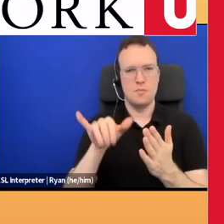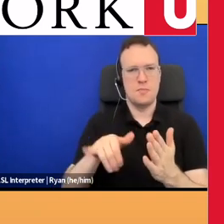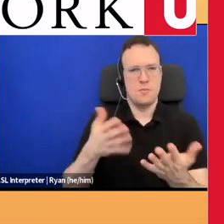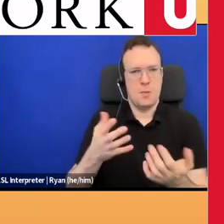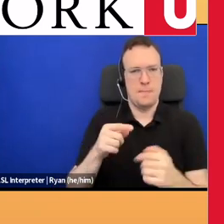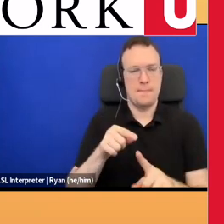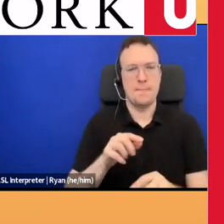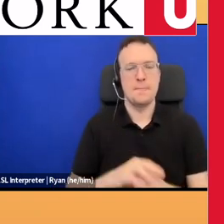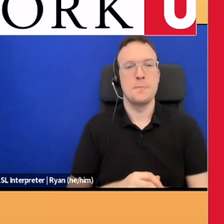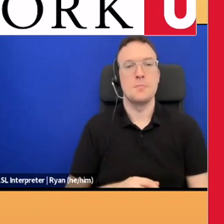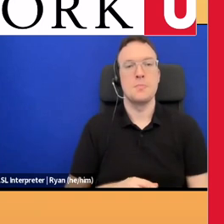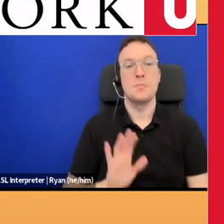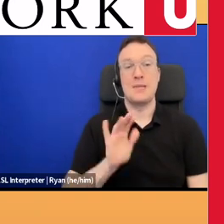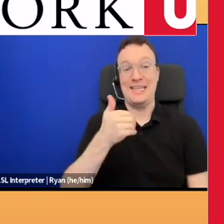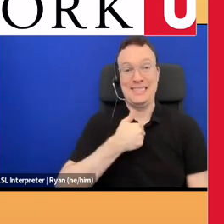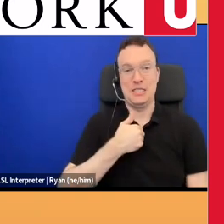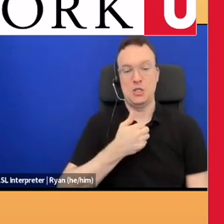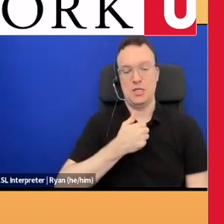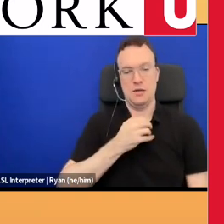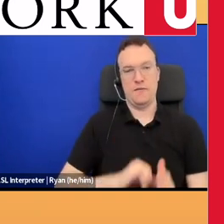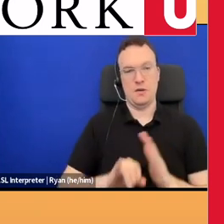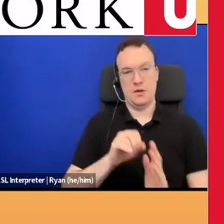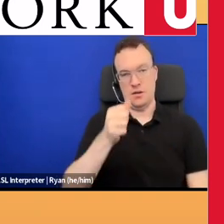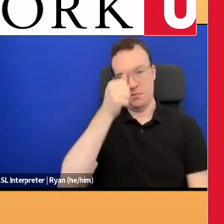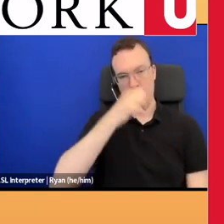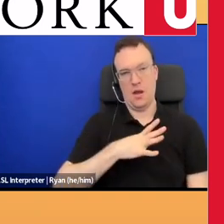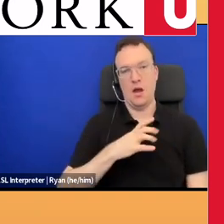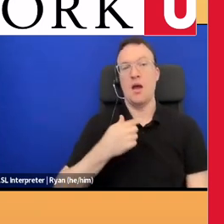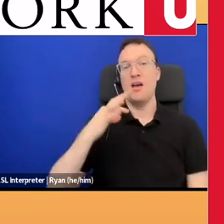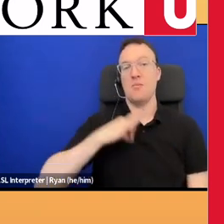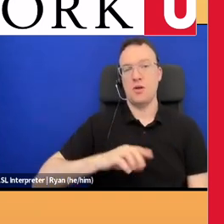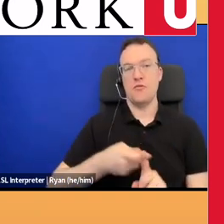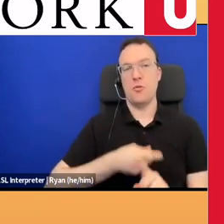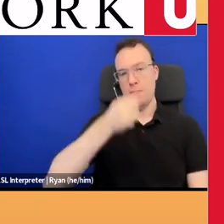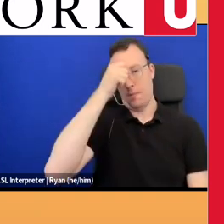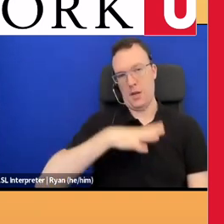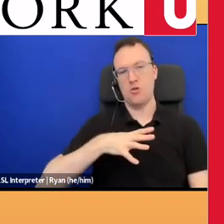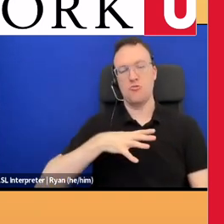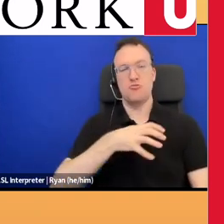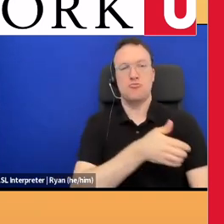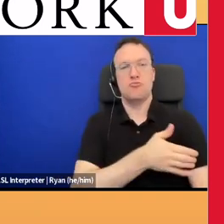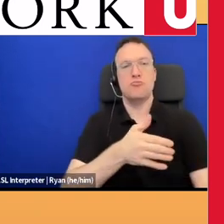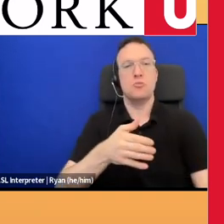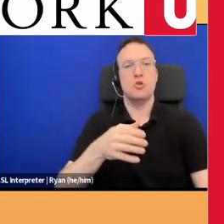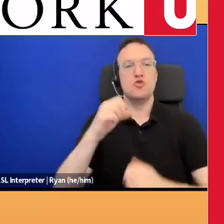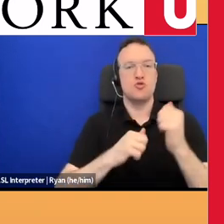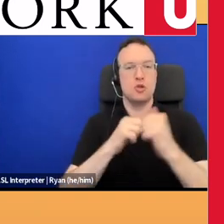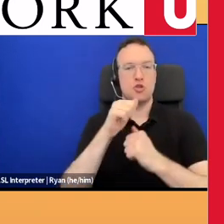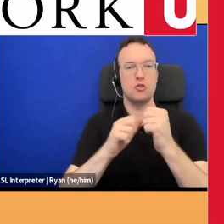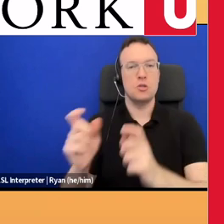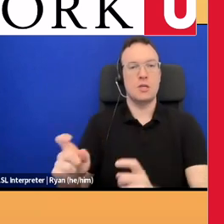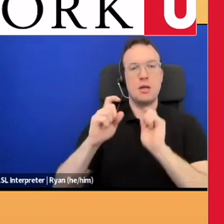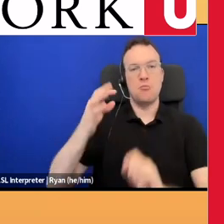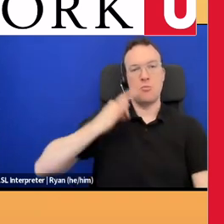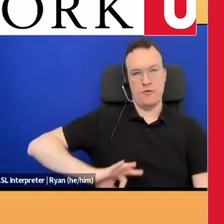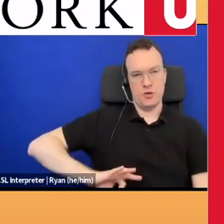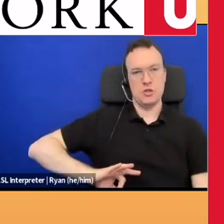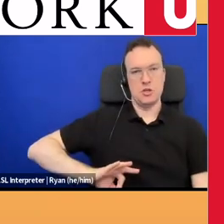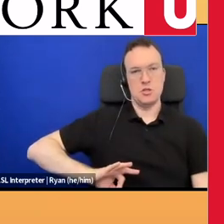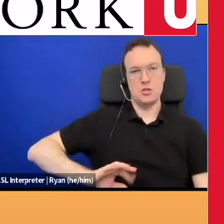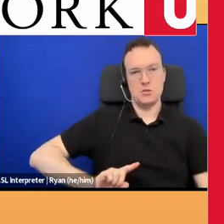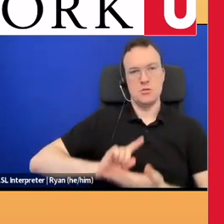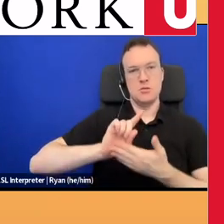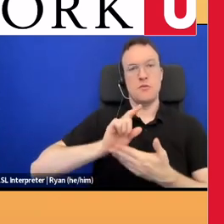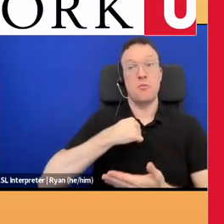As a cisgendered, self-identified man, I benefit from patriarchal structures that grant me privileges. This means that in order for me to be